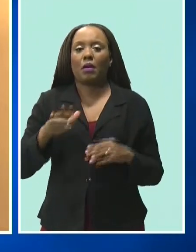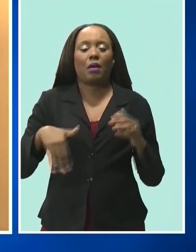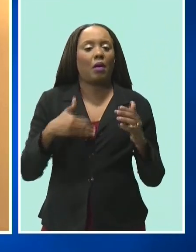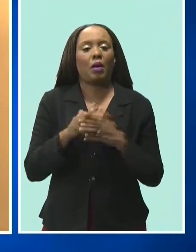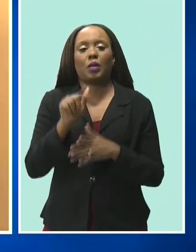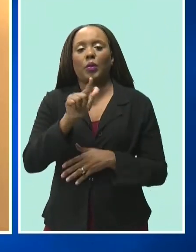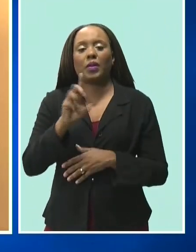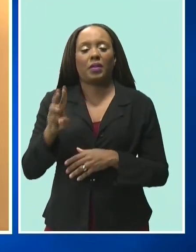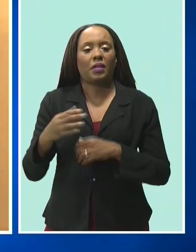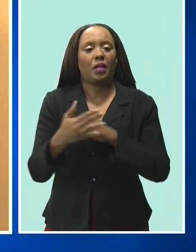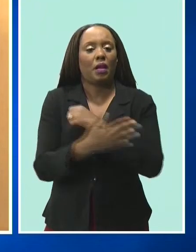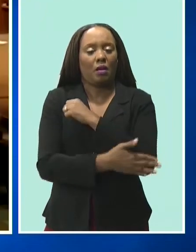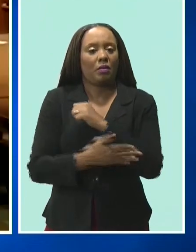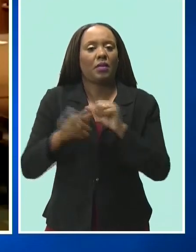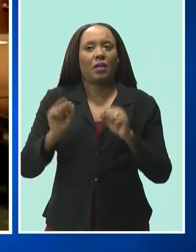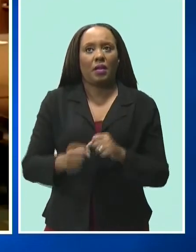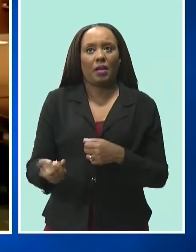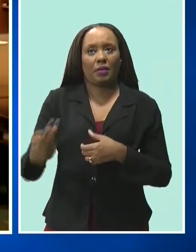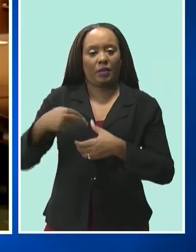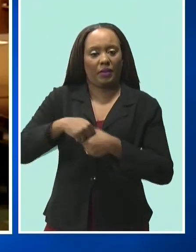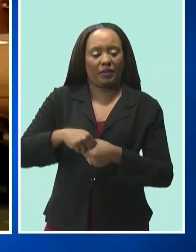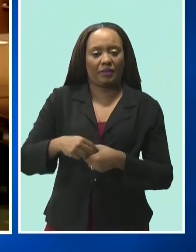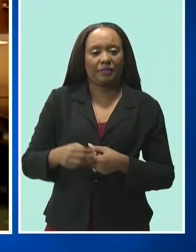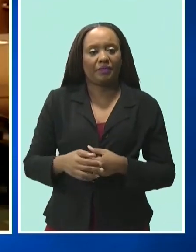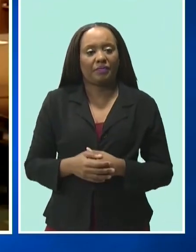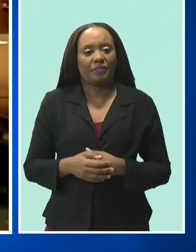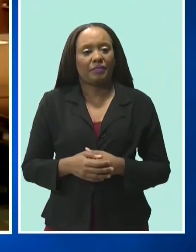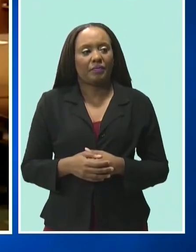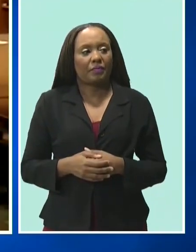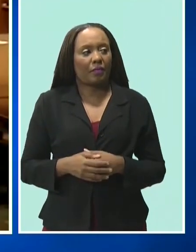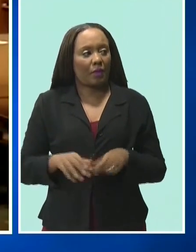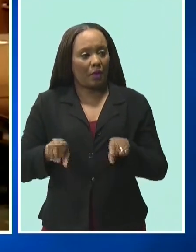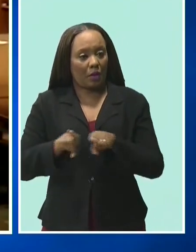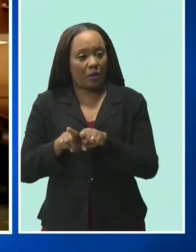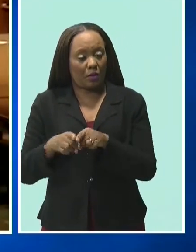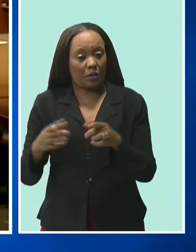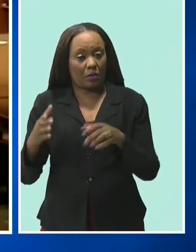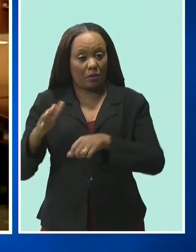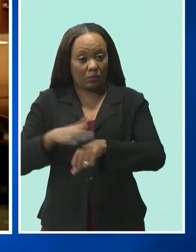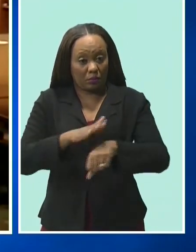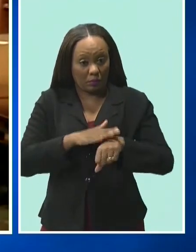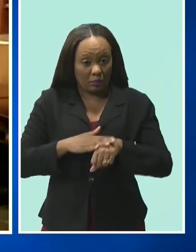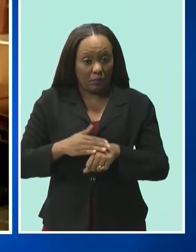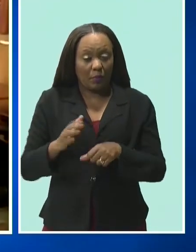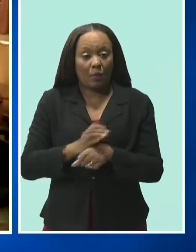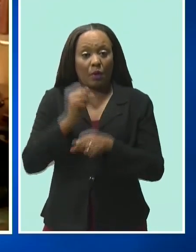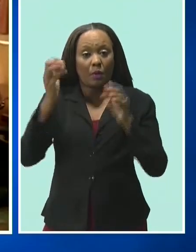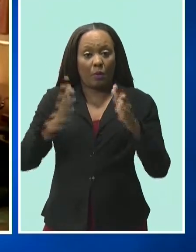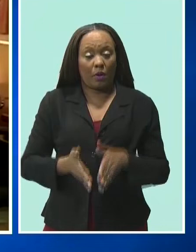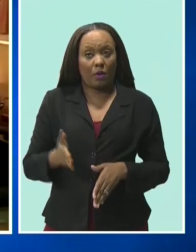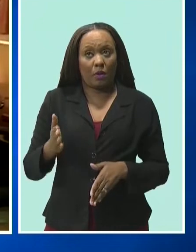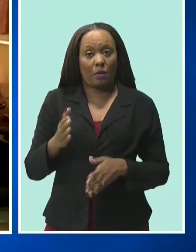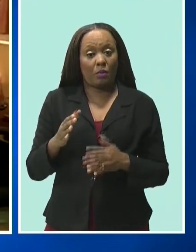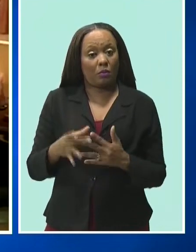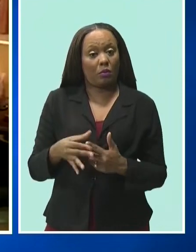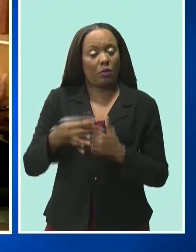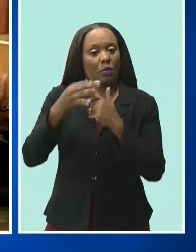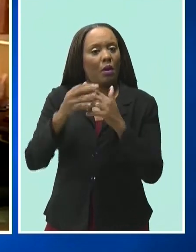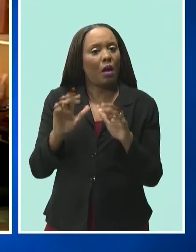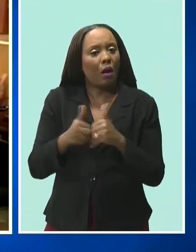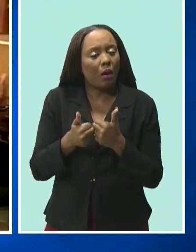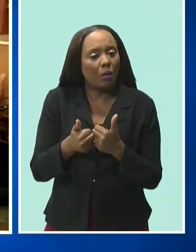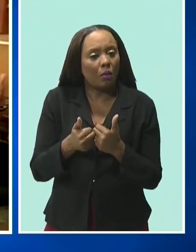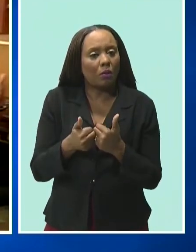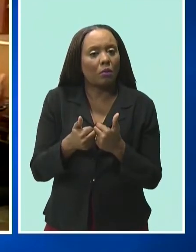for this prestigious title. And the creative director cautioned artists that the winner will be chosen for lyrics and composition